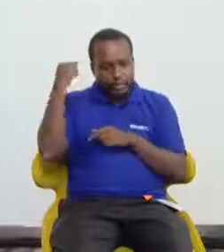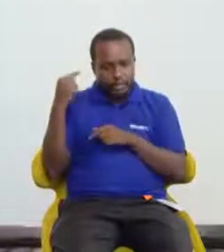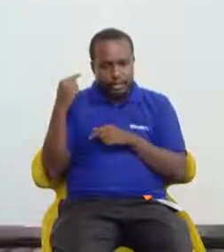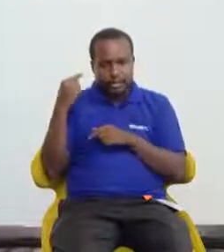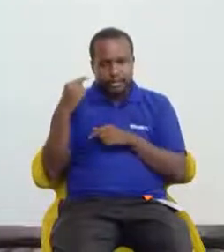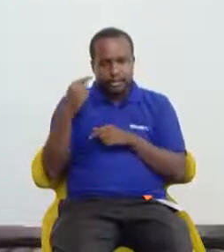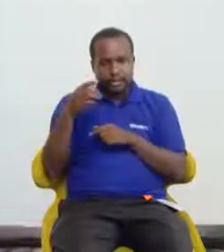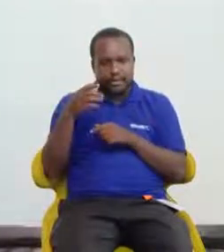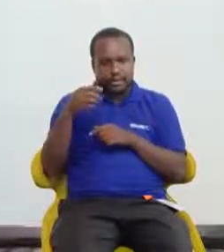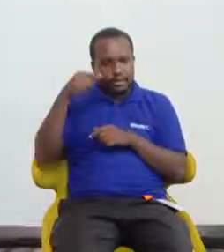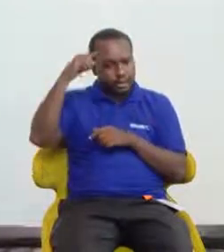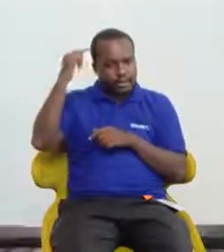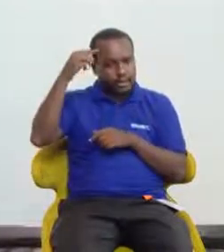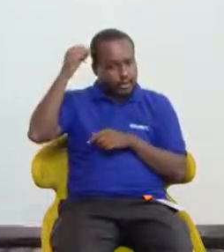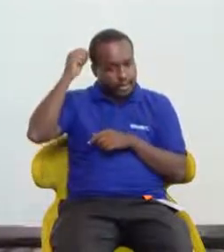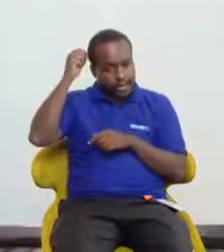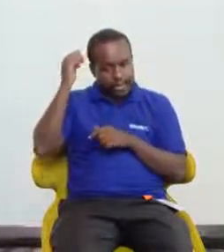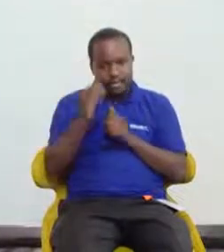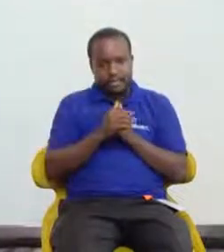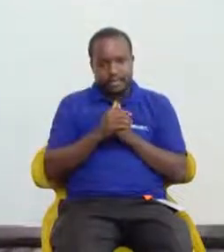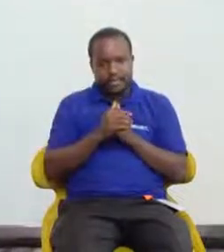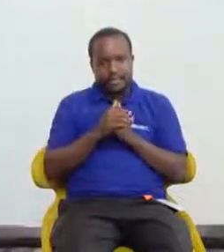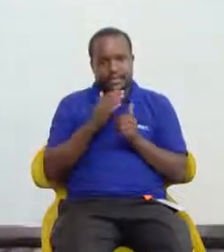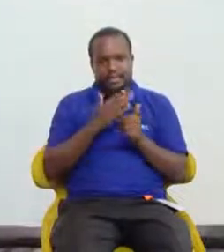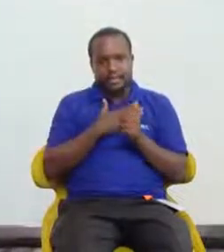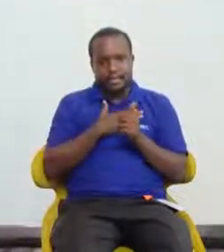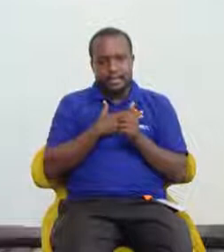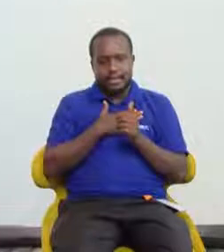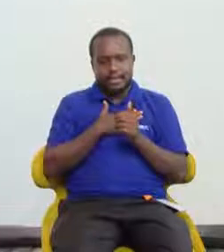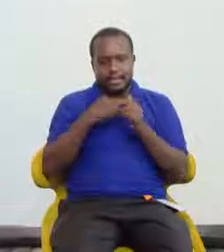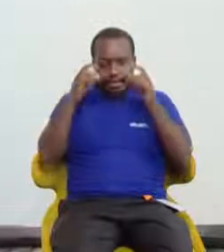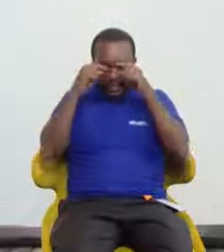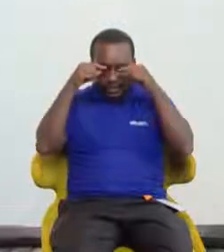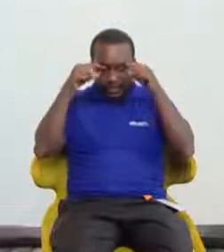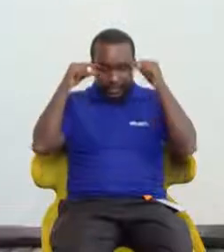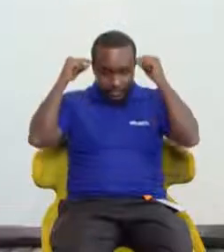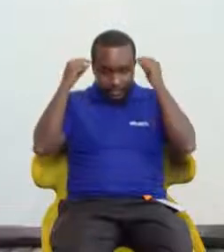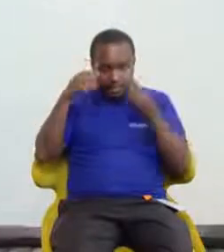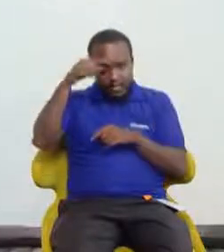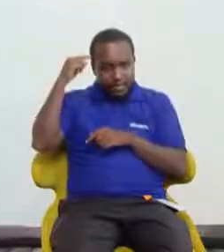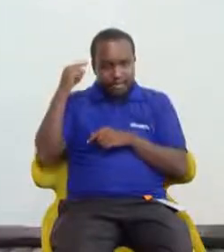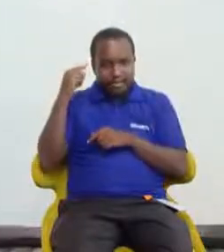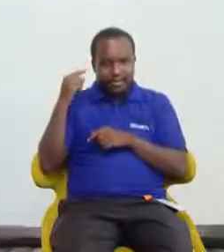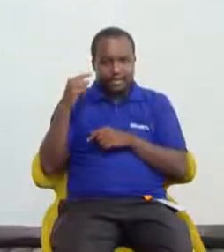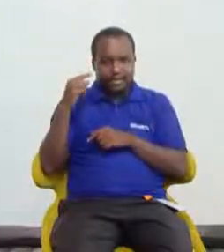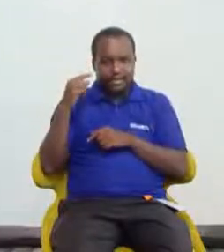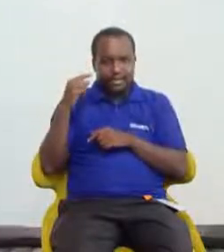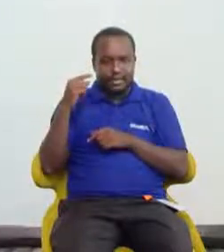black hair, and my glasses have a black frame. I'm wearing